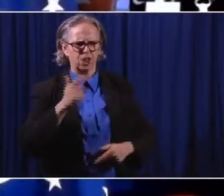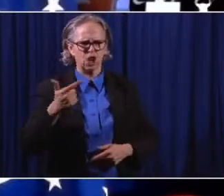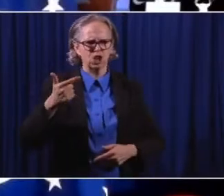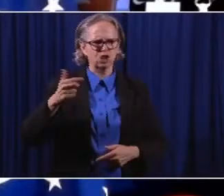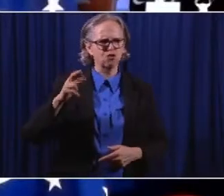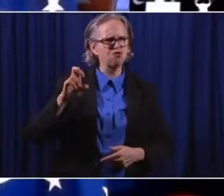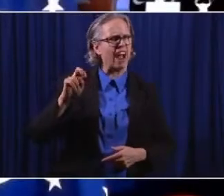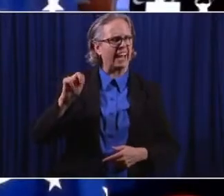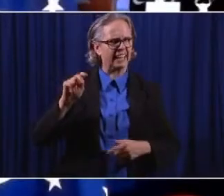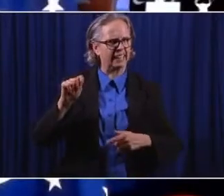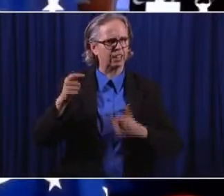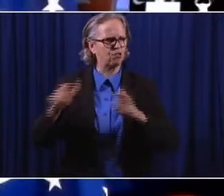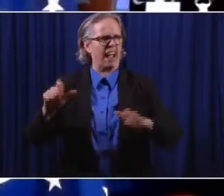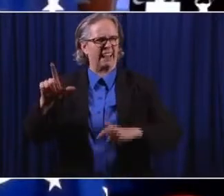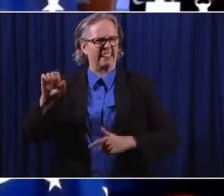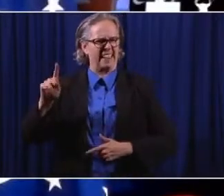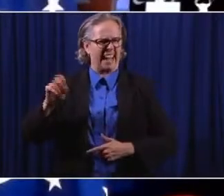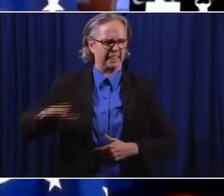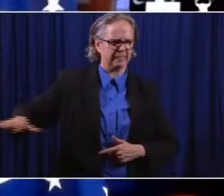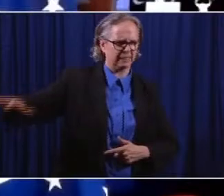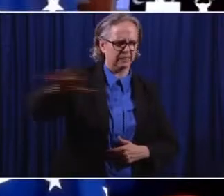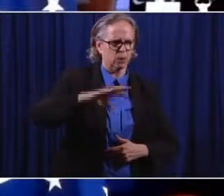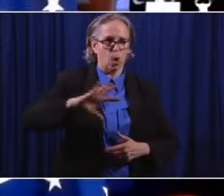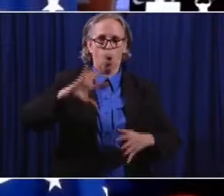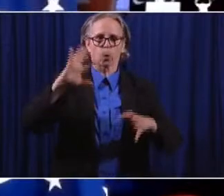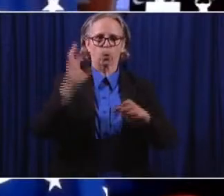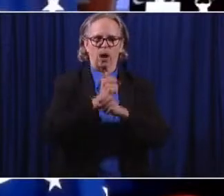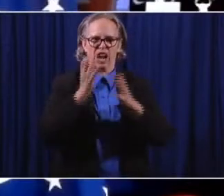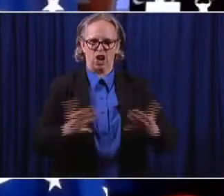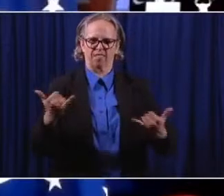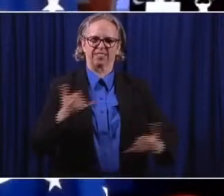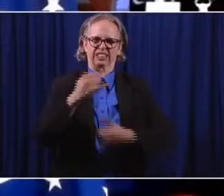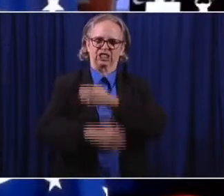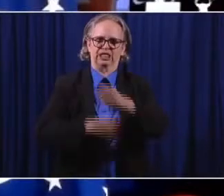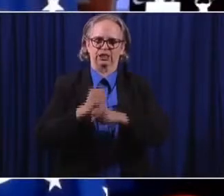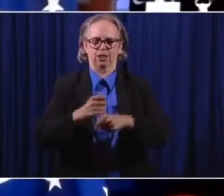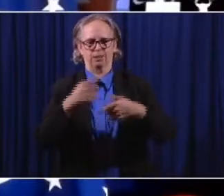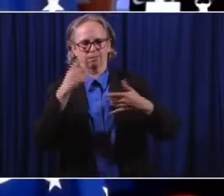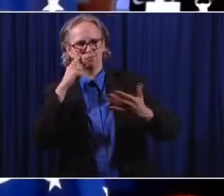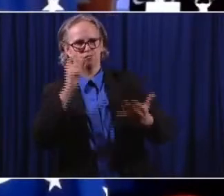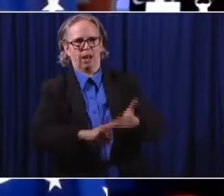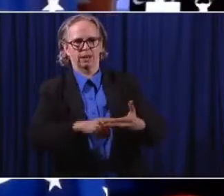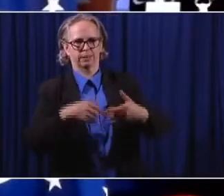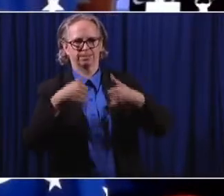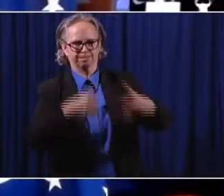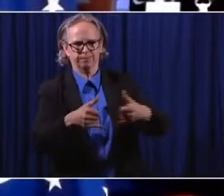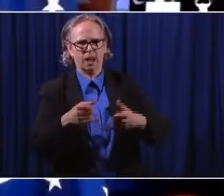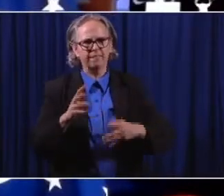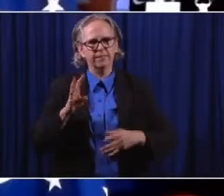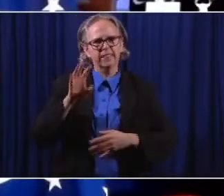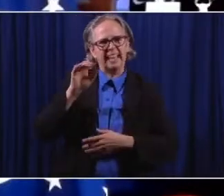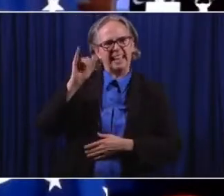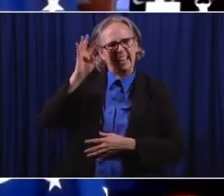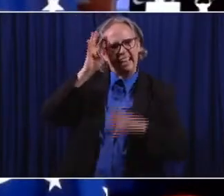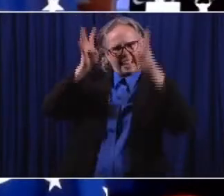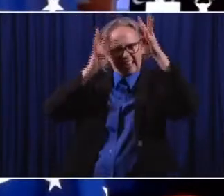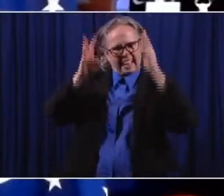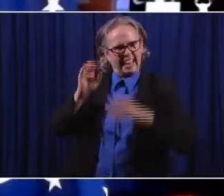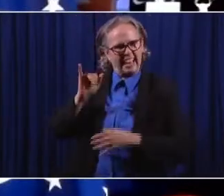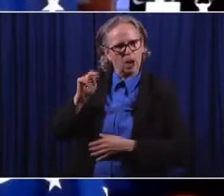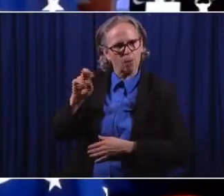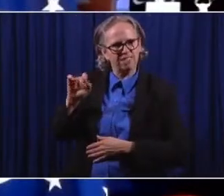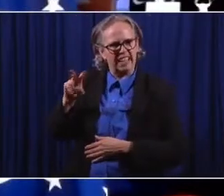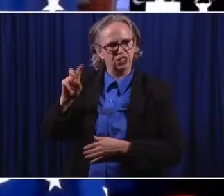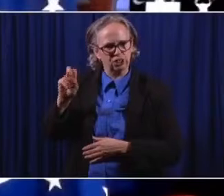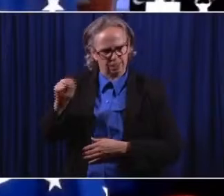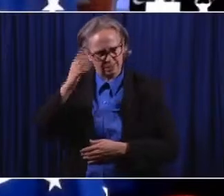Excellence and Innovation Award winner this year. And there are only 10 small business development centers of nearly 1,000 across the